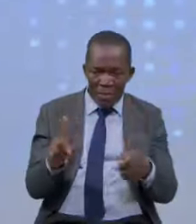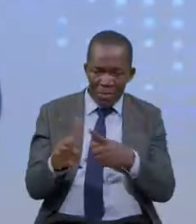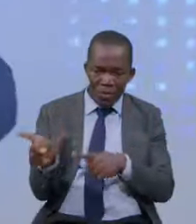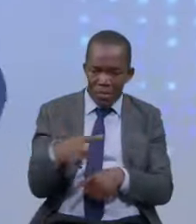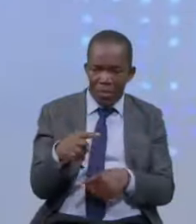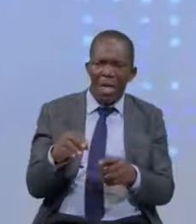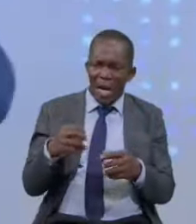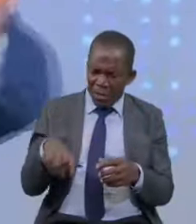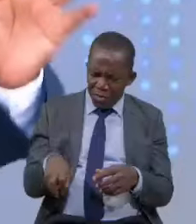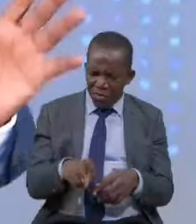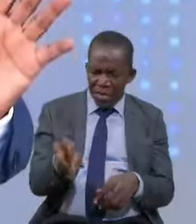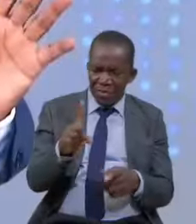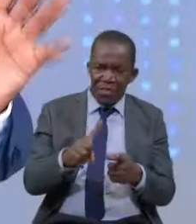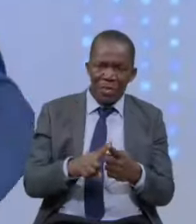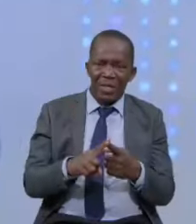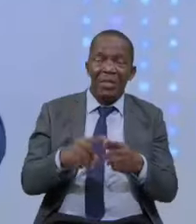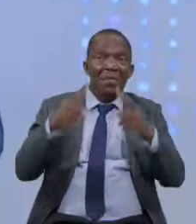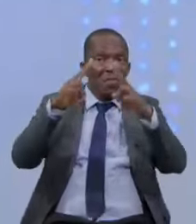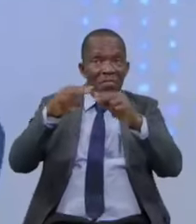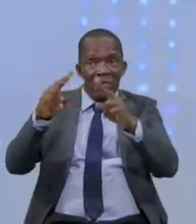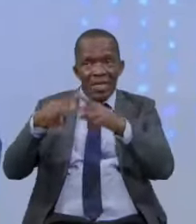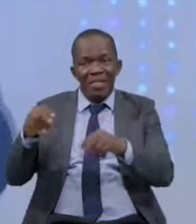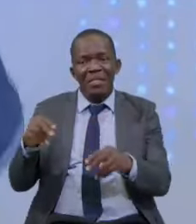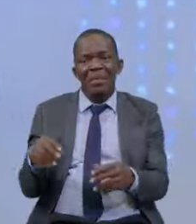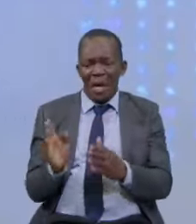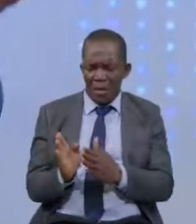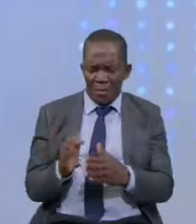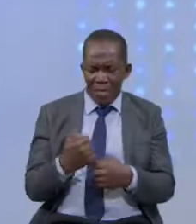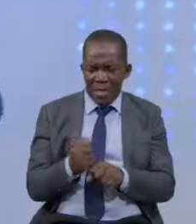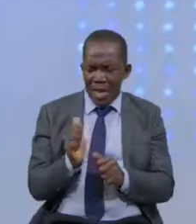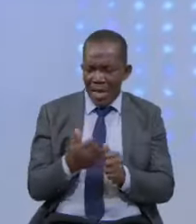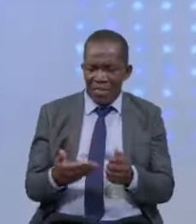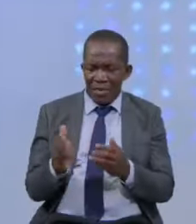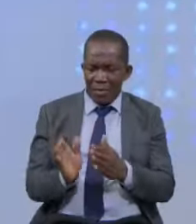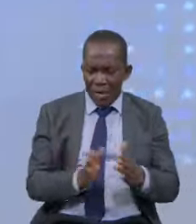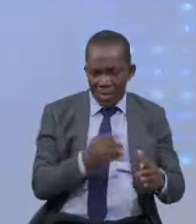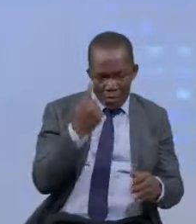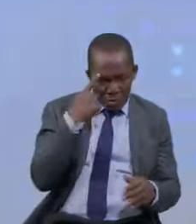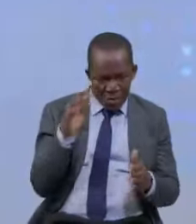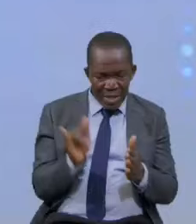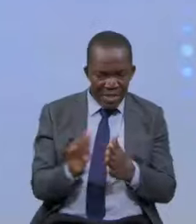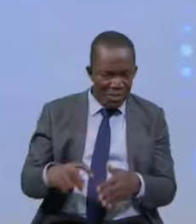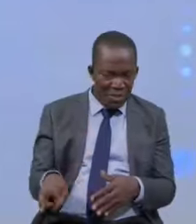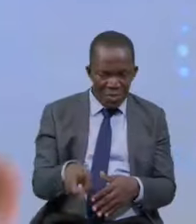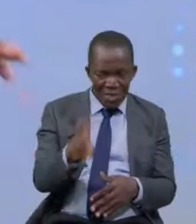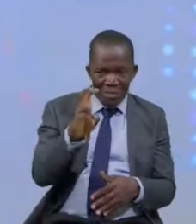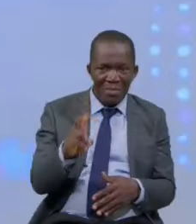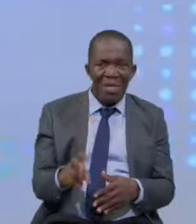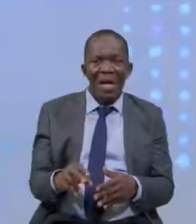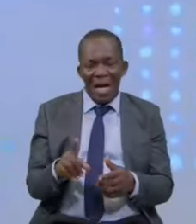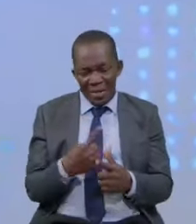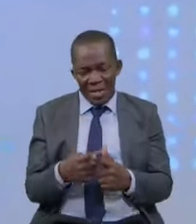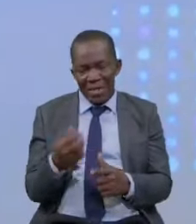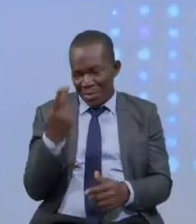preparations and you packed all your load, and then you have prayed and you have said all the grace, and then you open to this again, I'm going to the